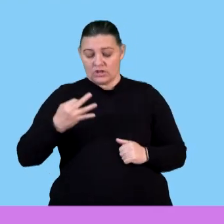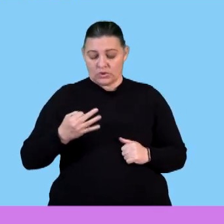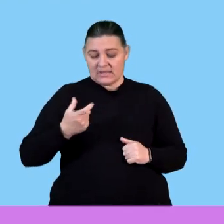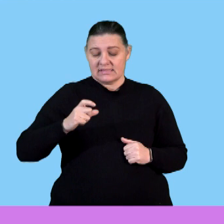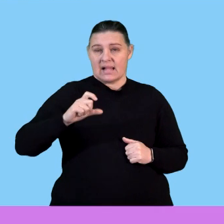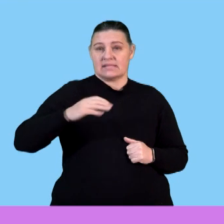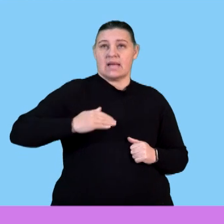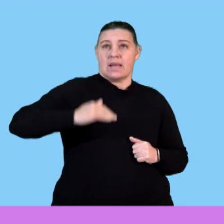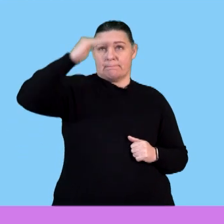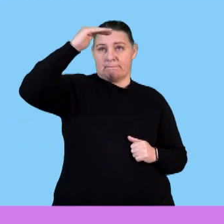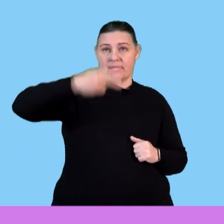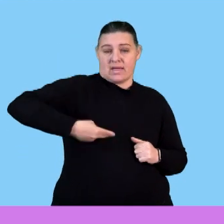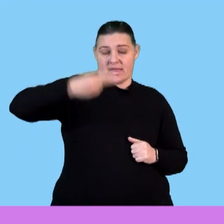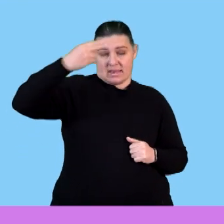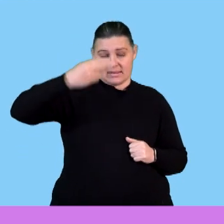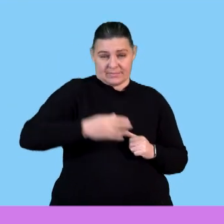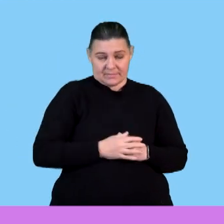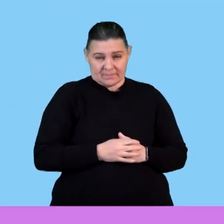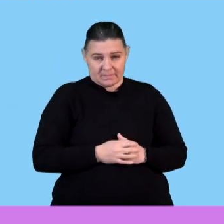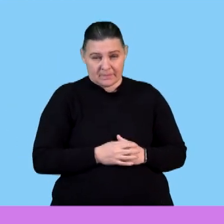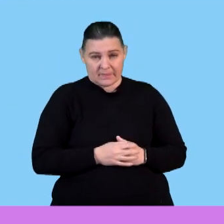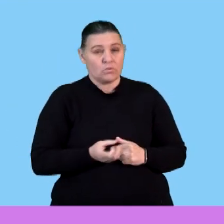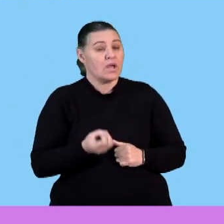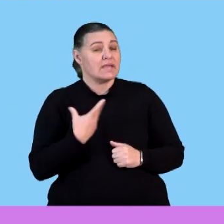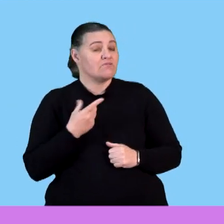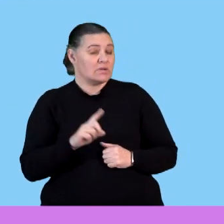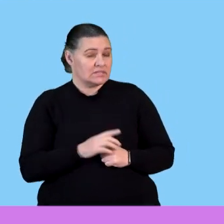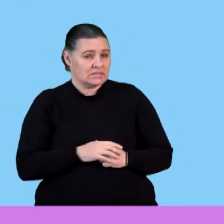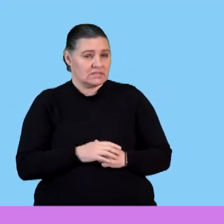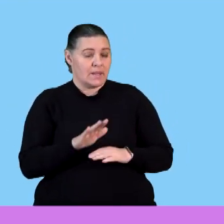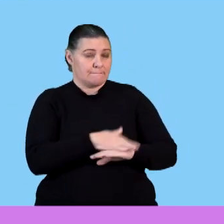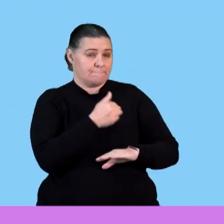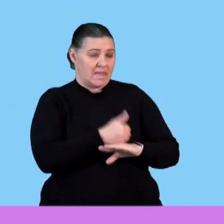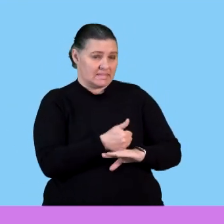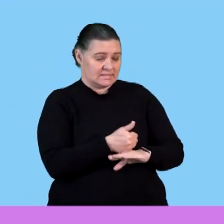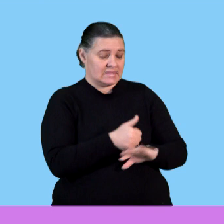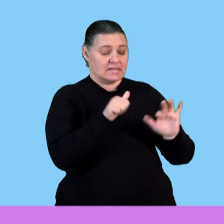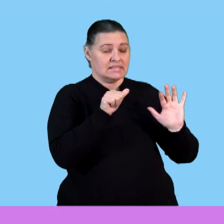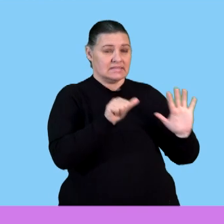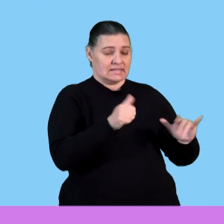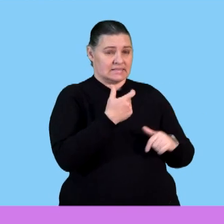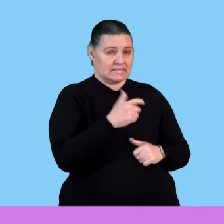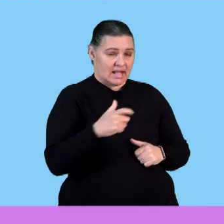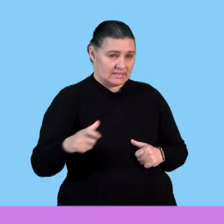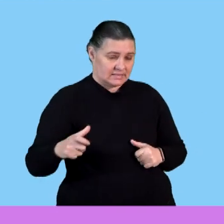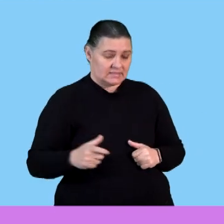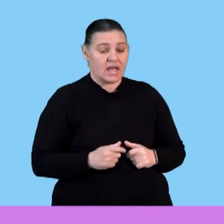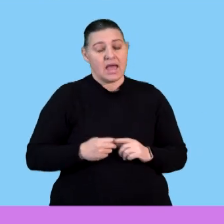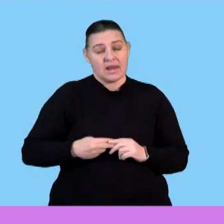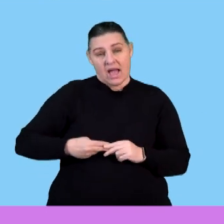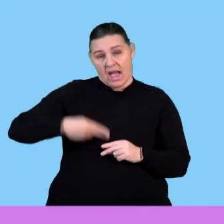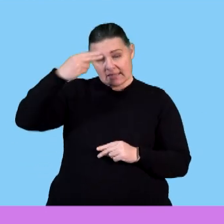long and the height, which is 3 tiles long. Ah, nice. So let's bring that all together. Remember, each tile